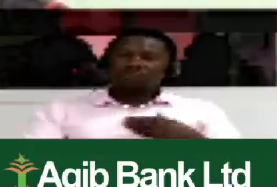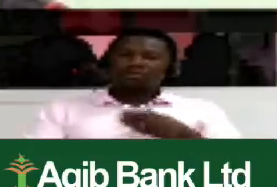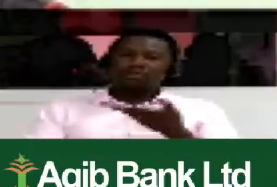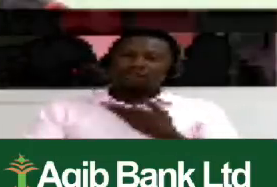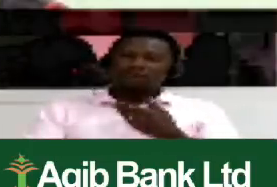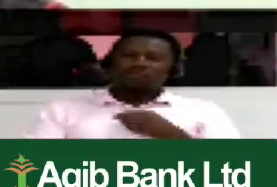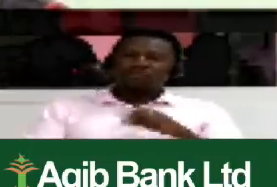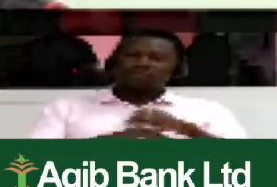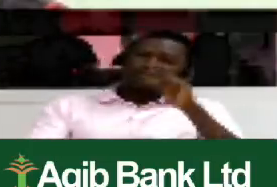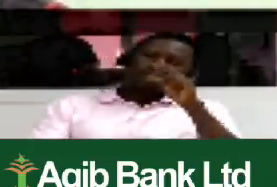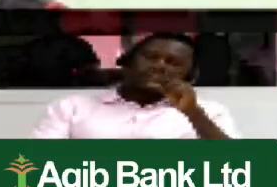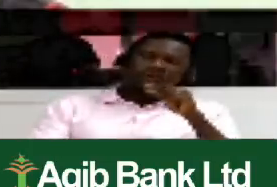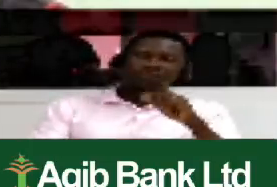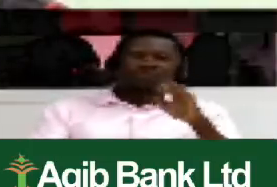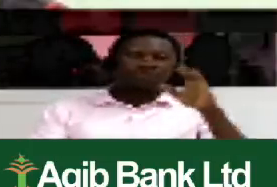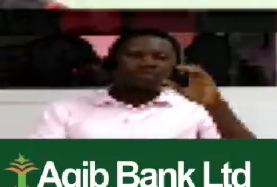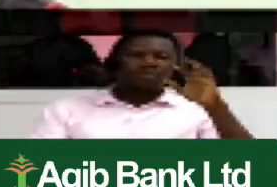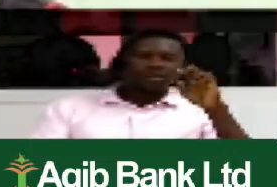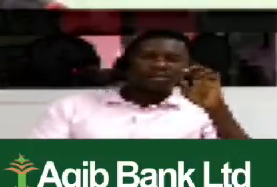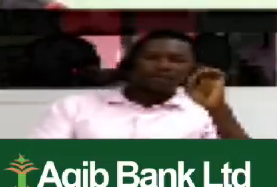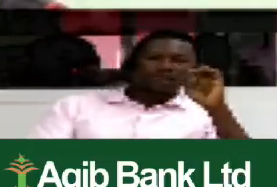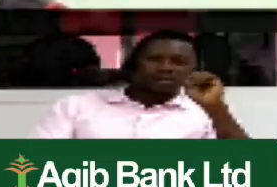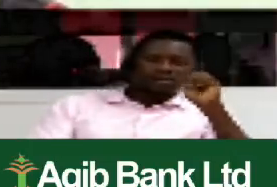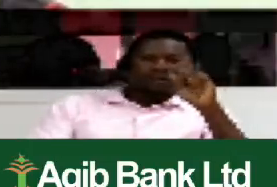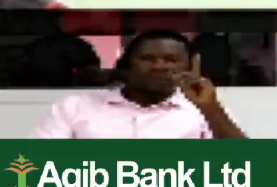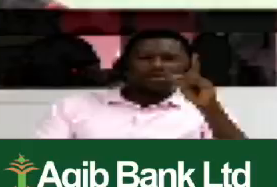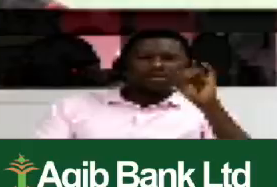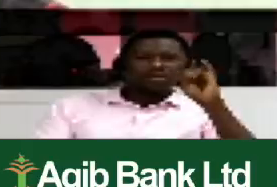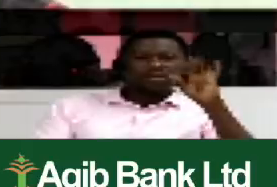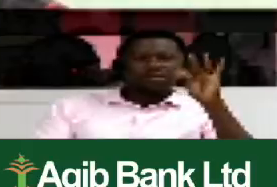few credits. And then in